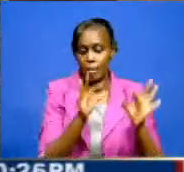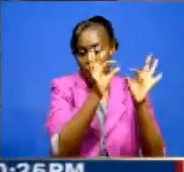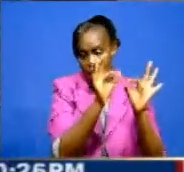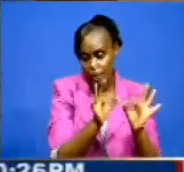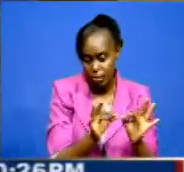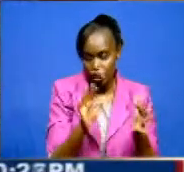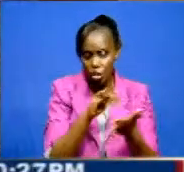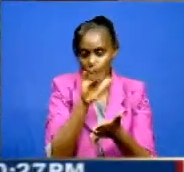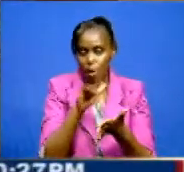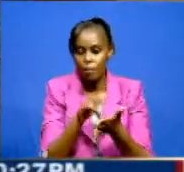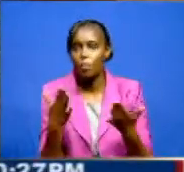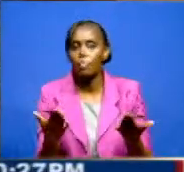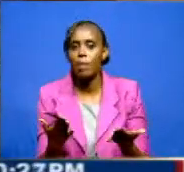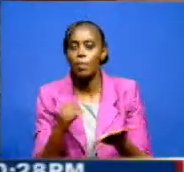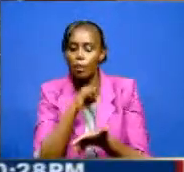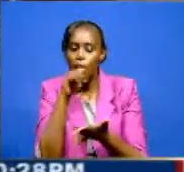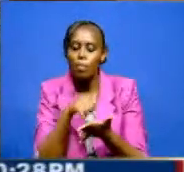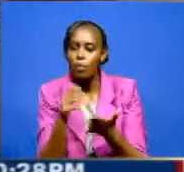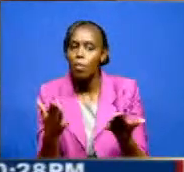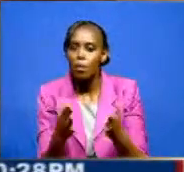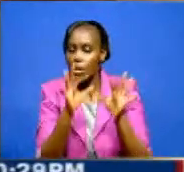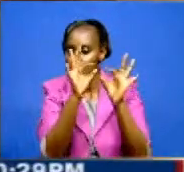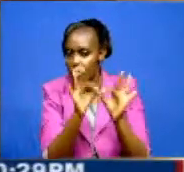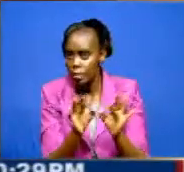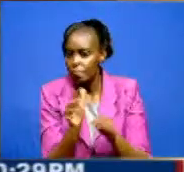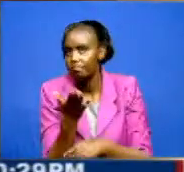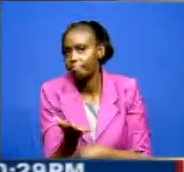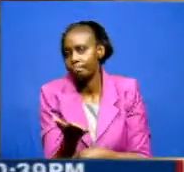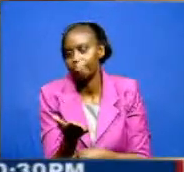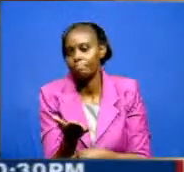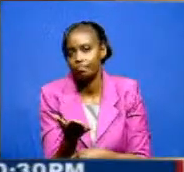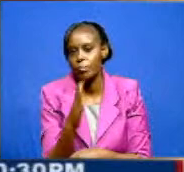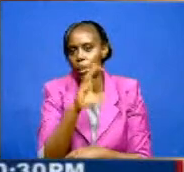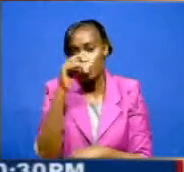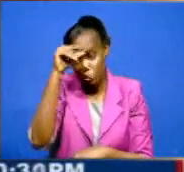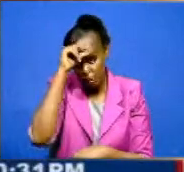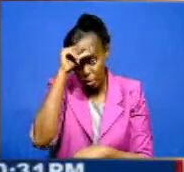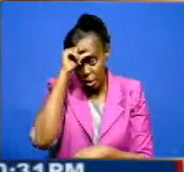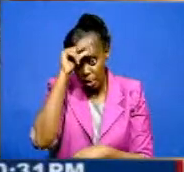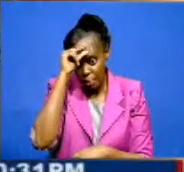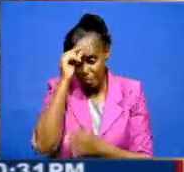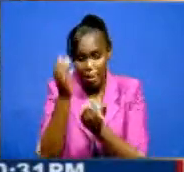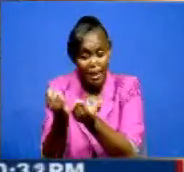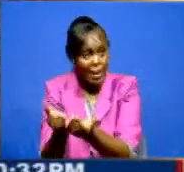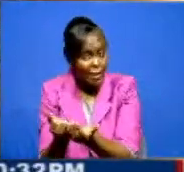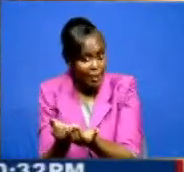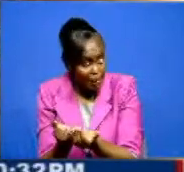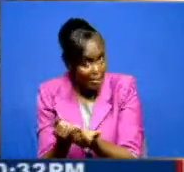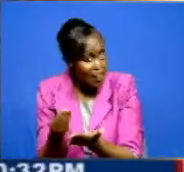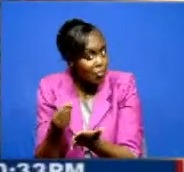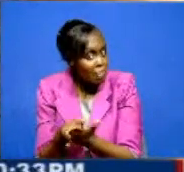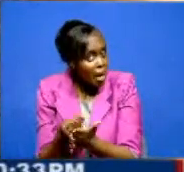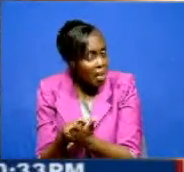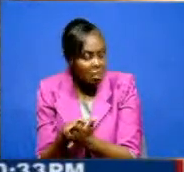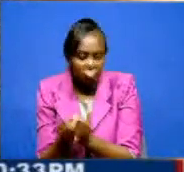be involved, because we are all alive to the fact that county government do not receive their money on